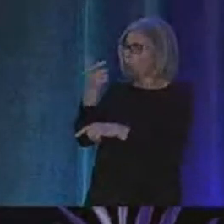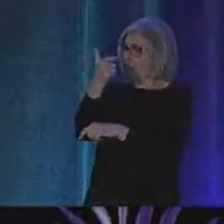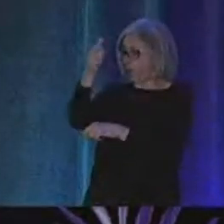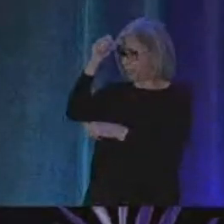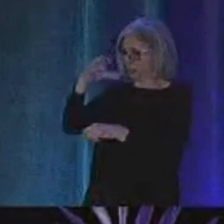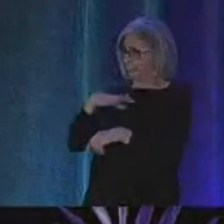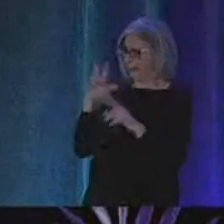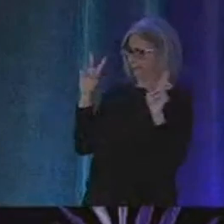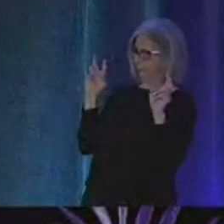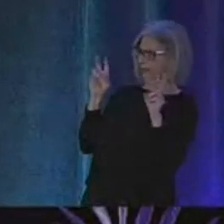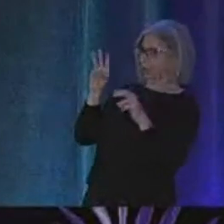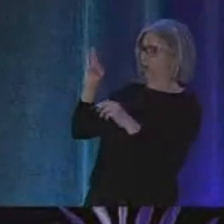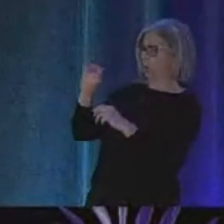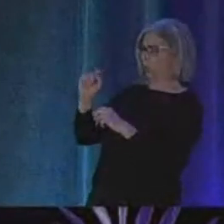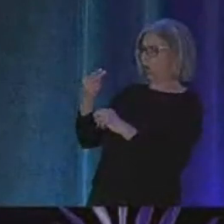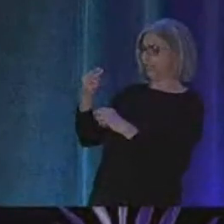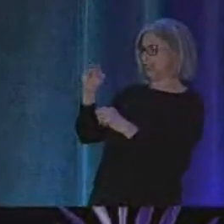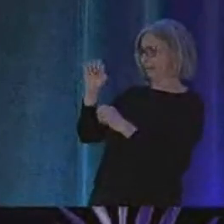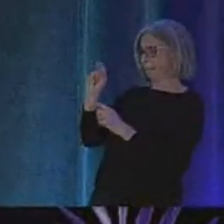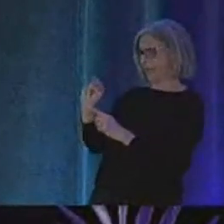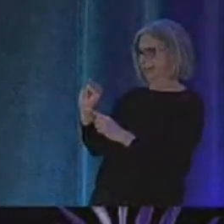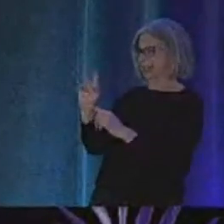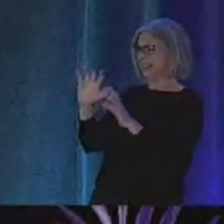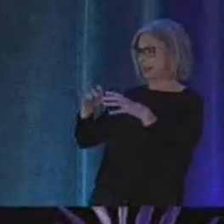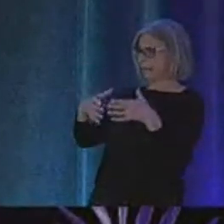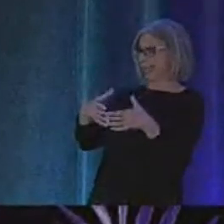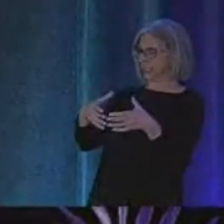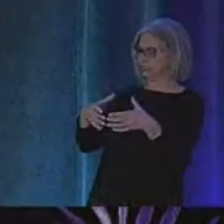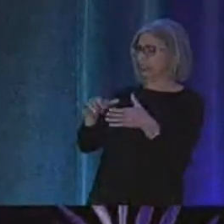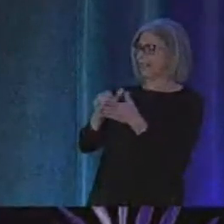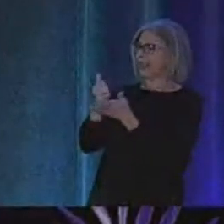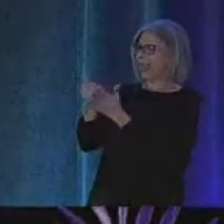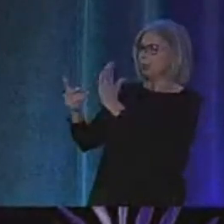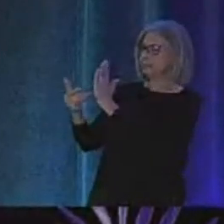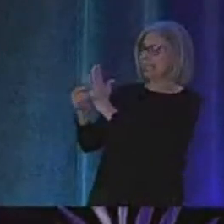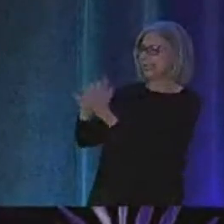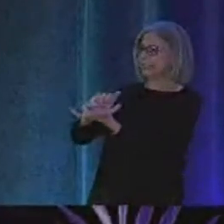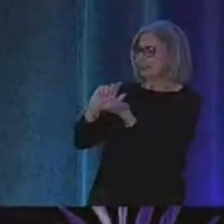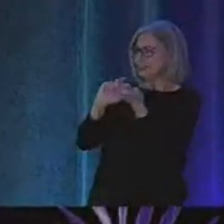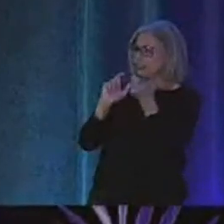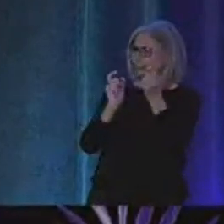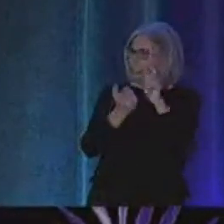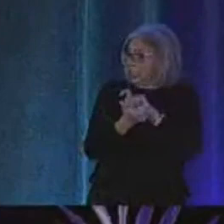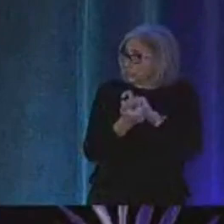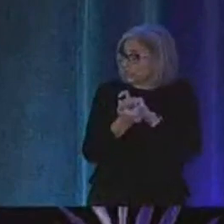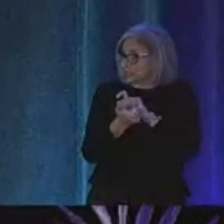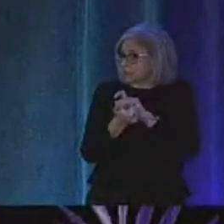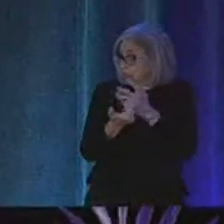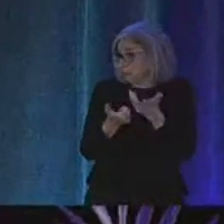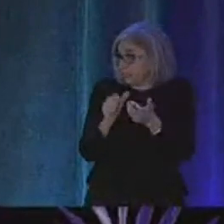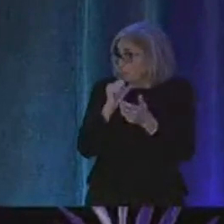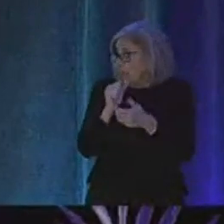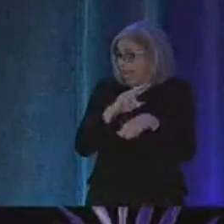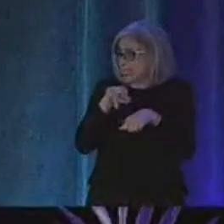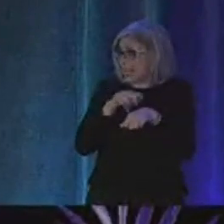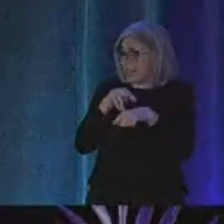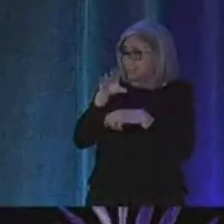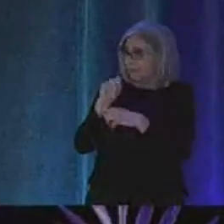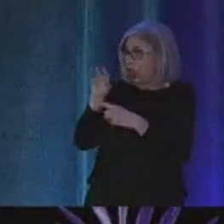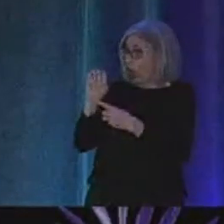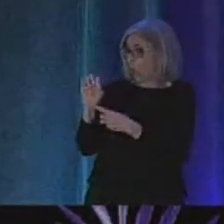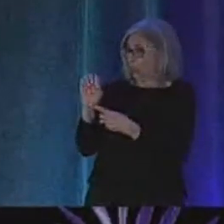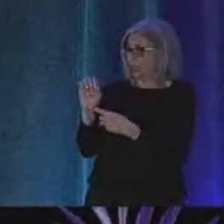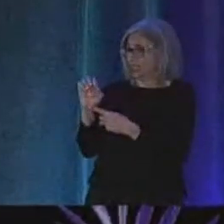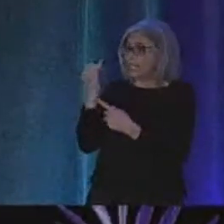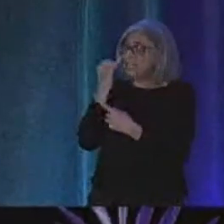Watchman is a package that helps detect changes to non-native code. So